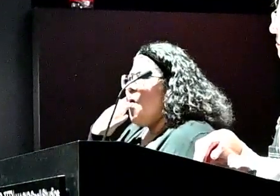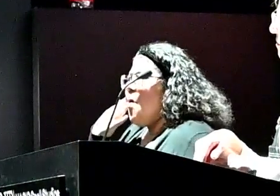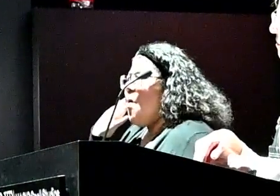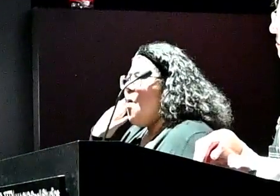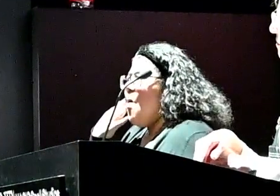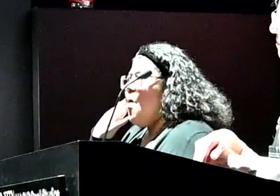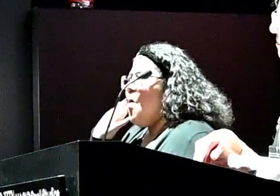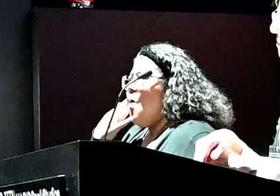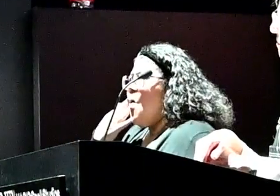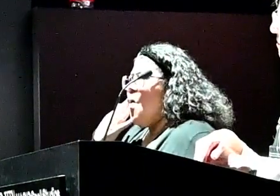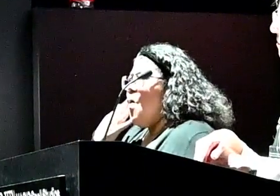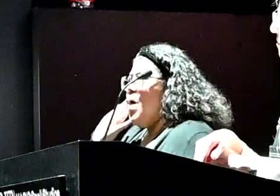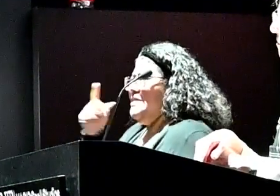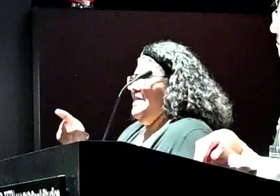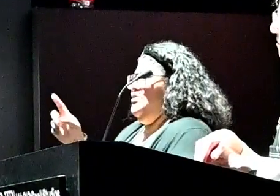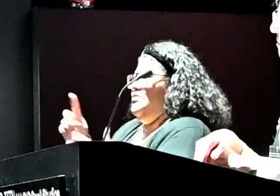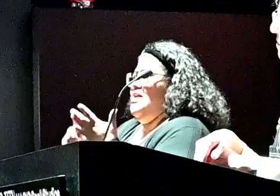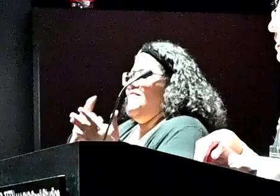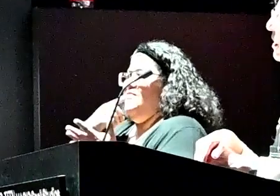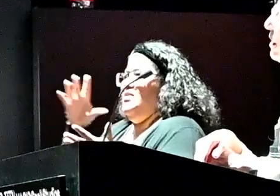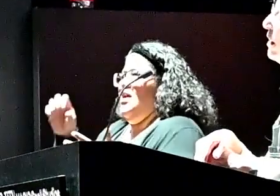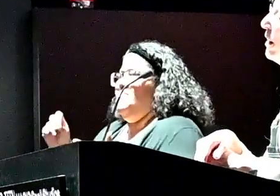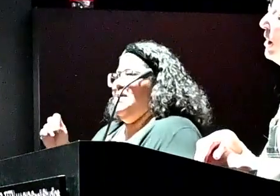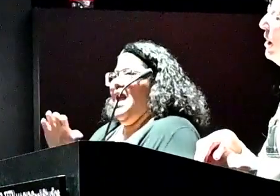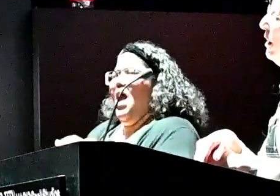things that you need to design for the company?